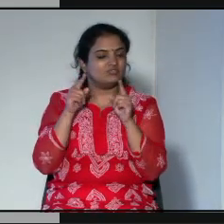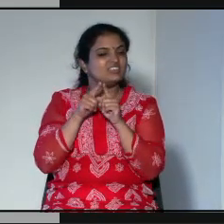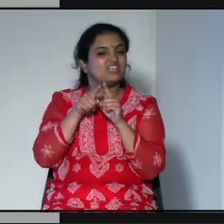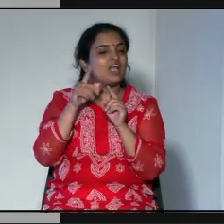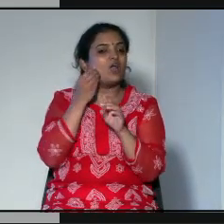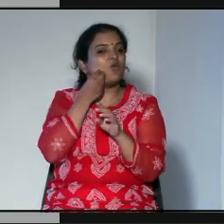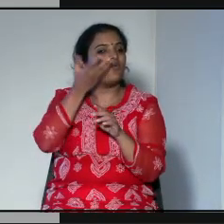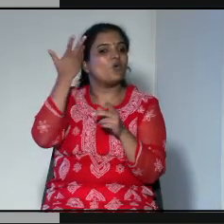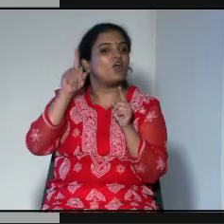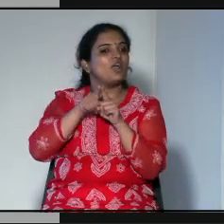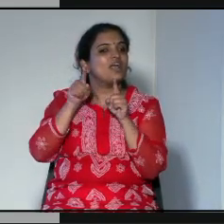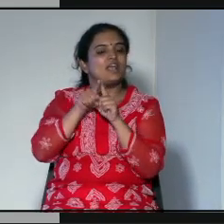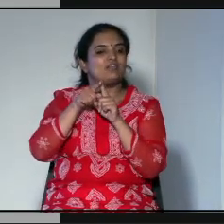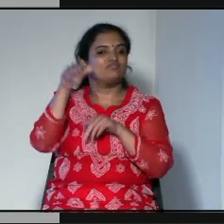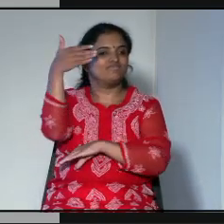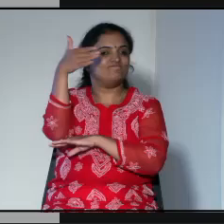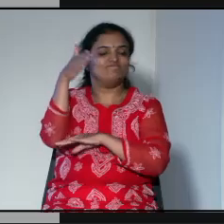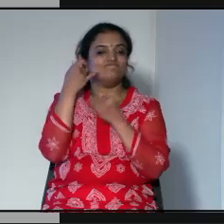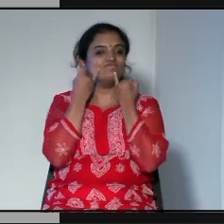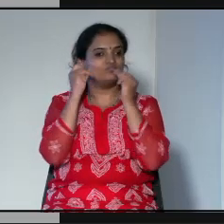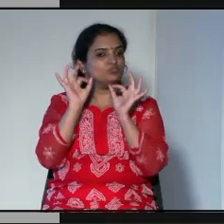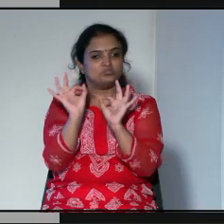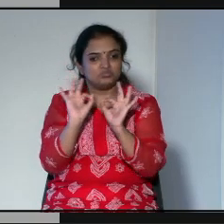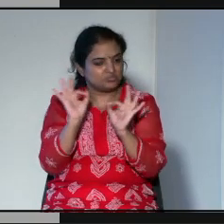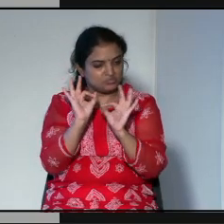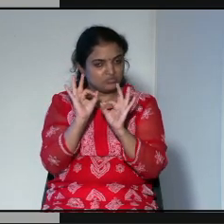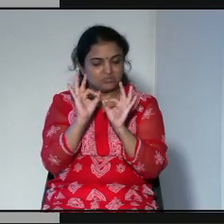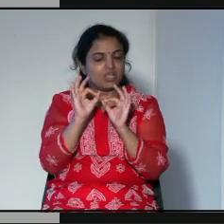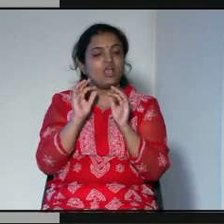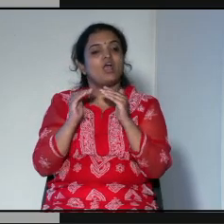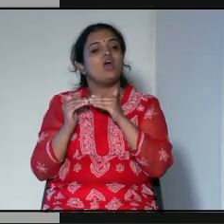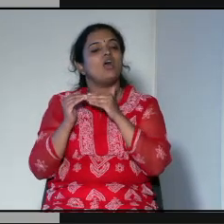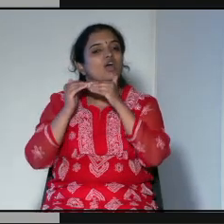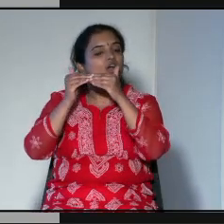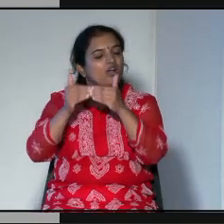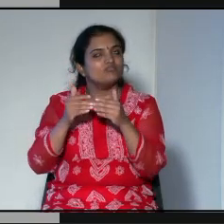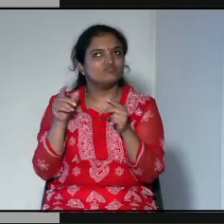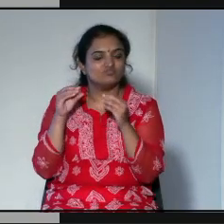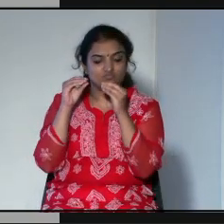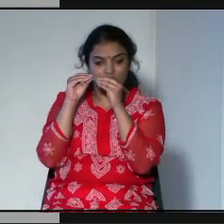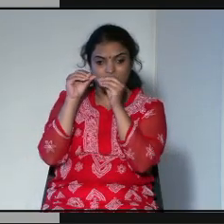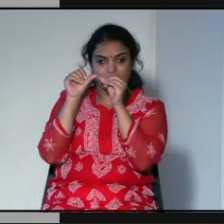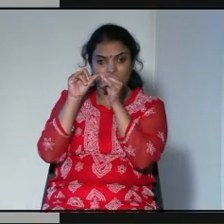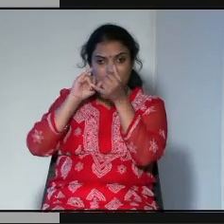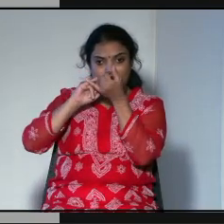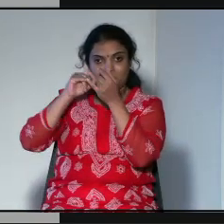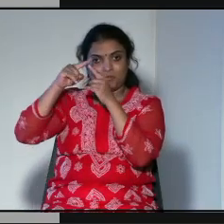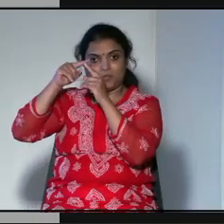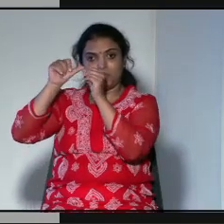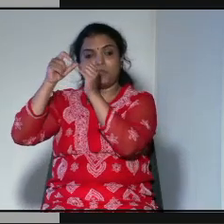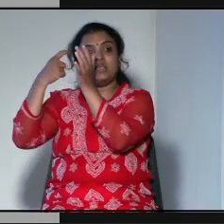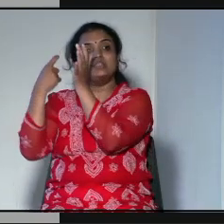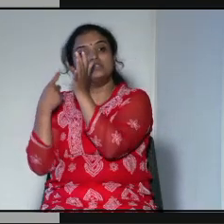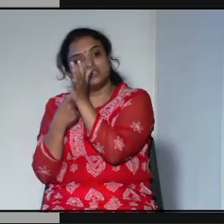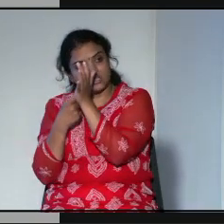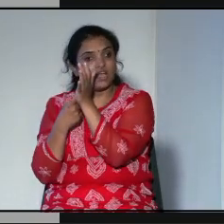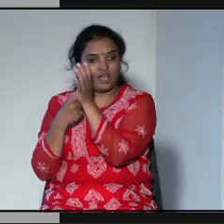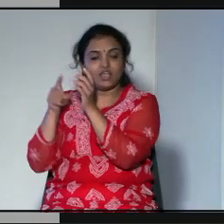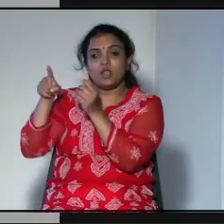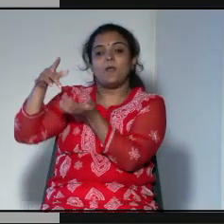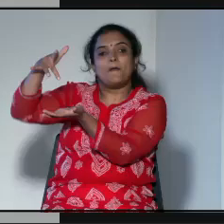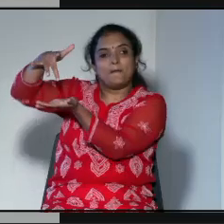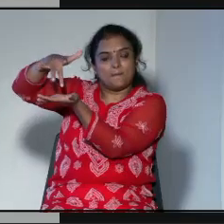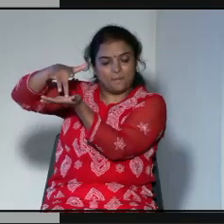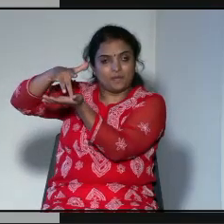the Indian Union in 1947, Bastar became part of the state of Madhya Pradesh, with portions of